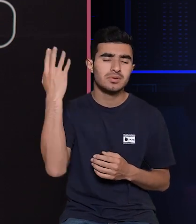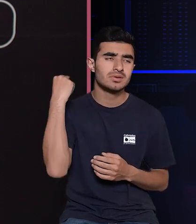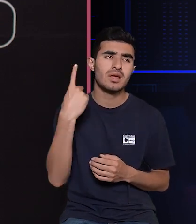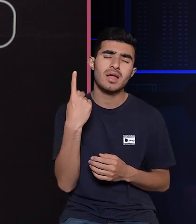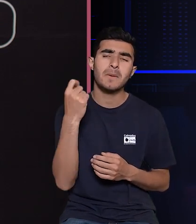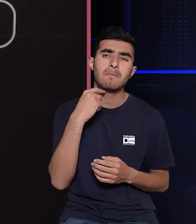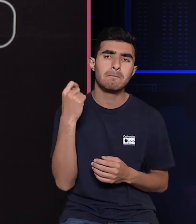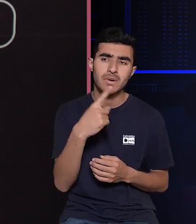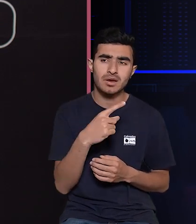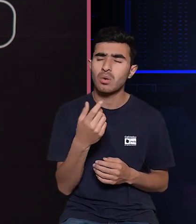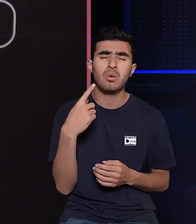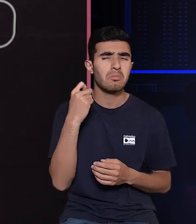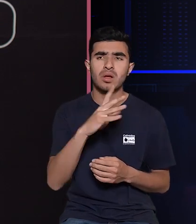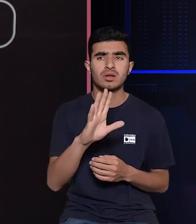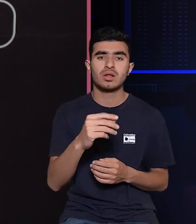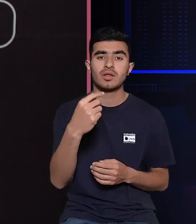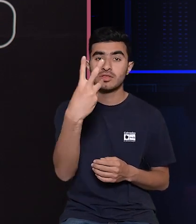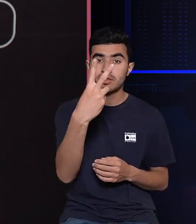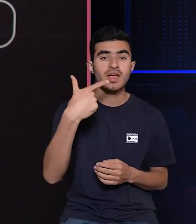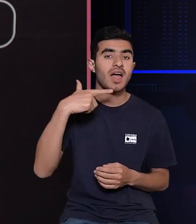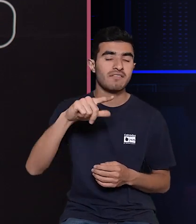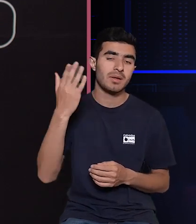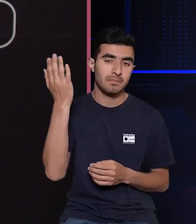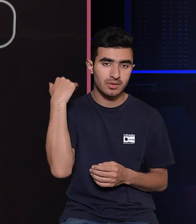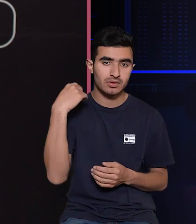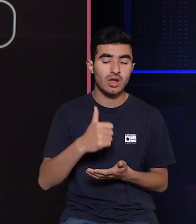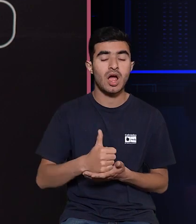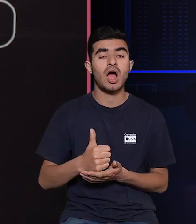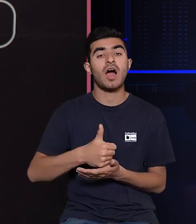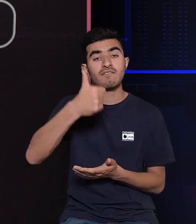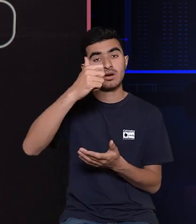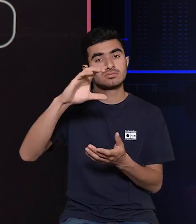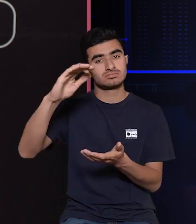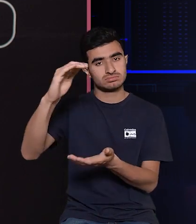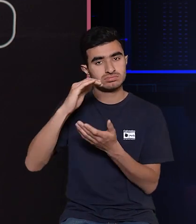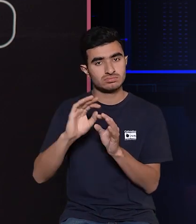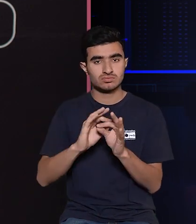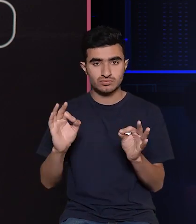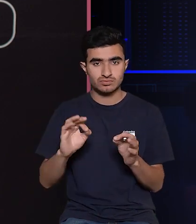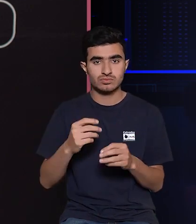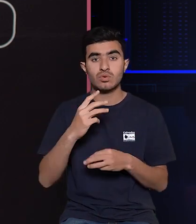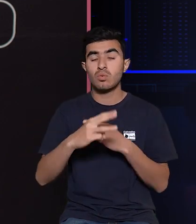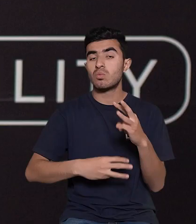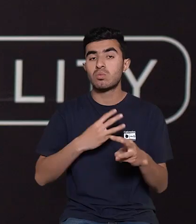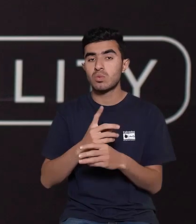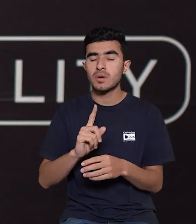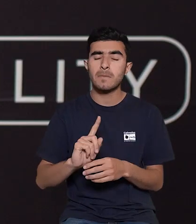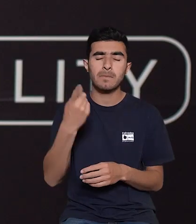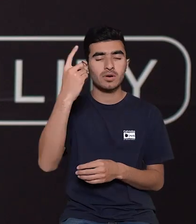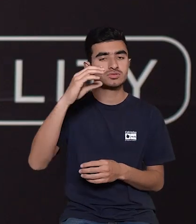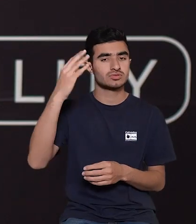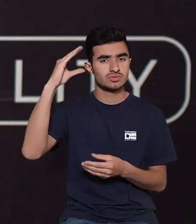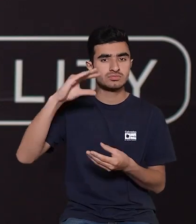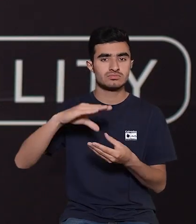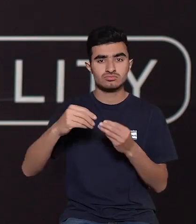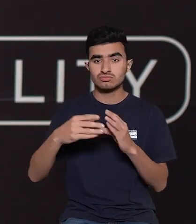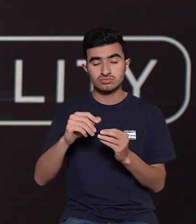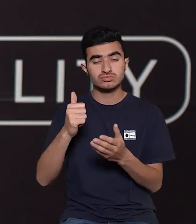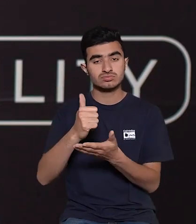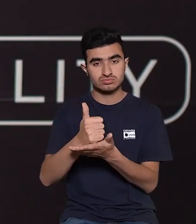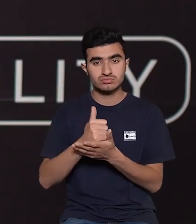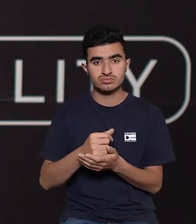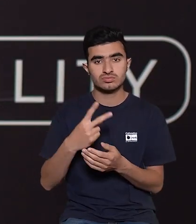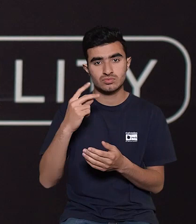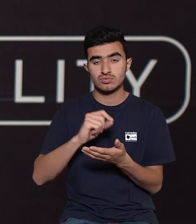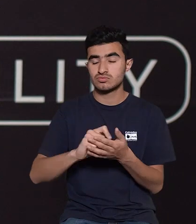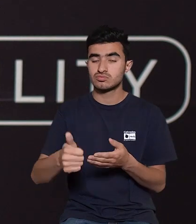Just a month ago, not even a month, maybe 3 weeks ago, the book won the Crawford Award, which is one of the largest fantasy awards in the world.